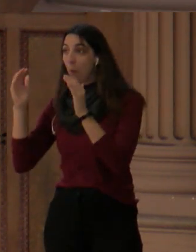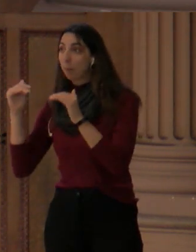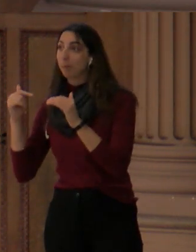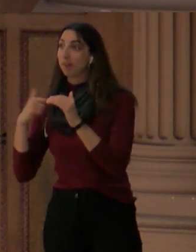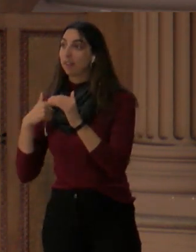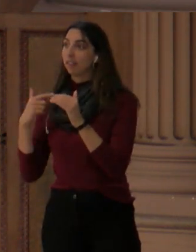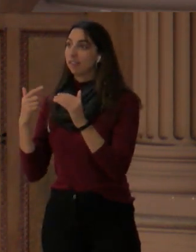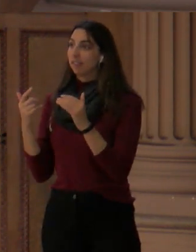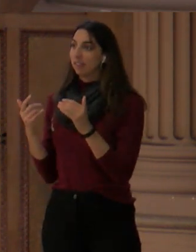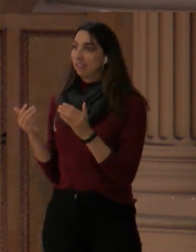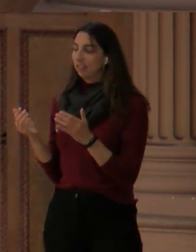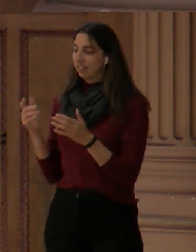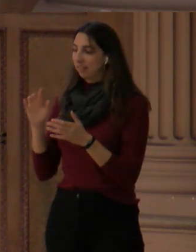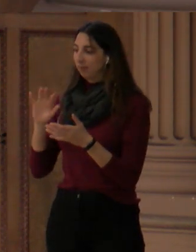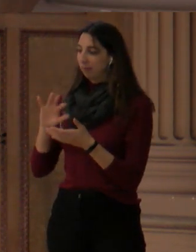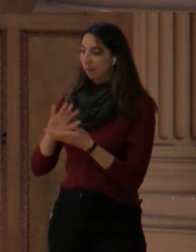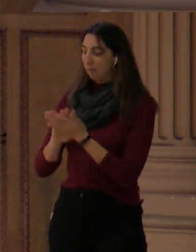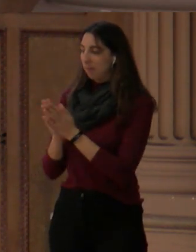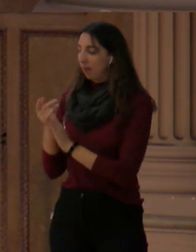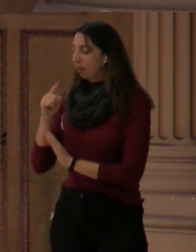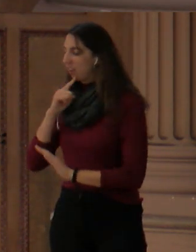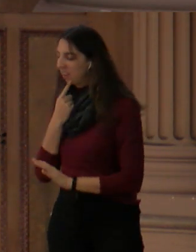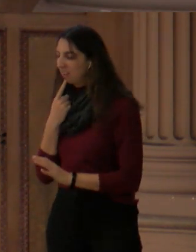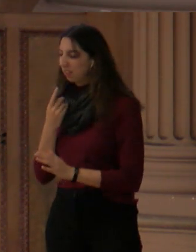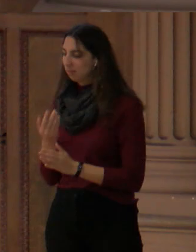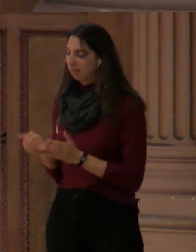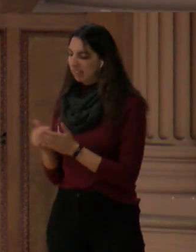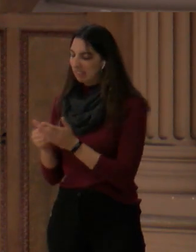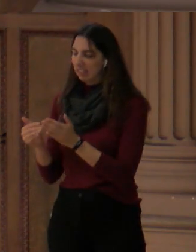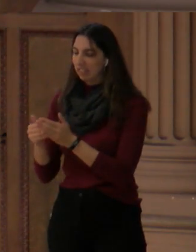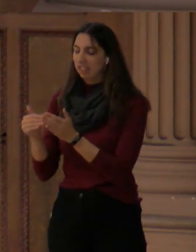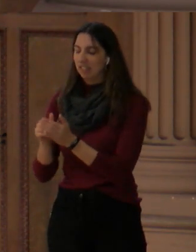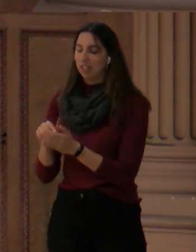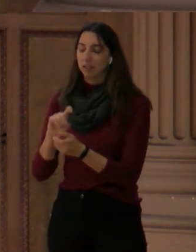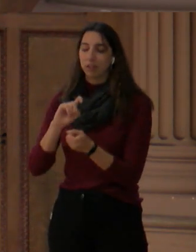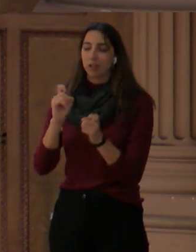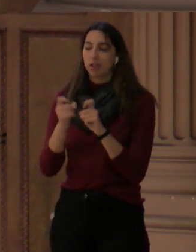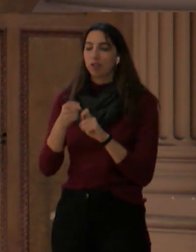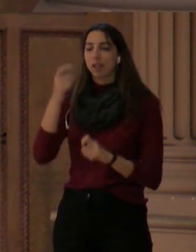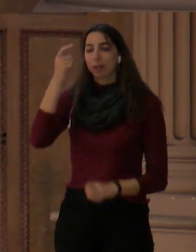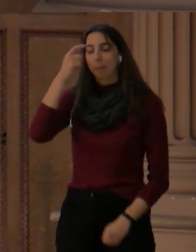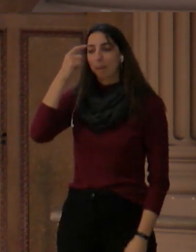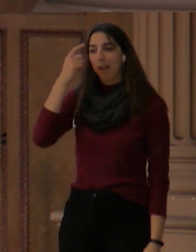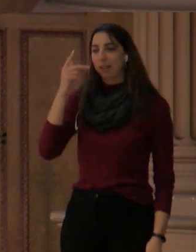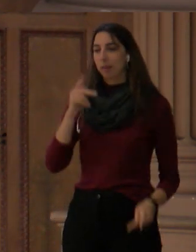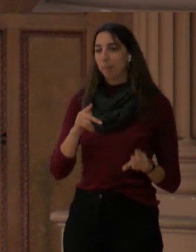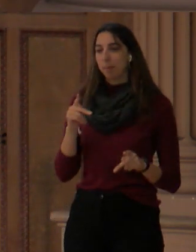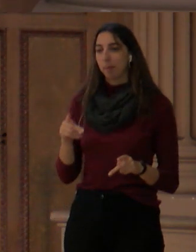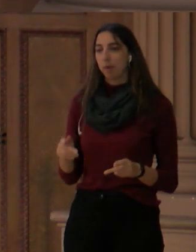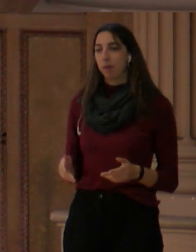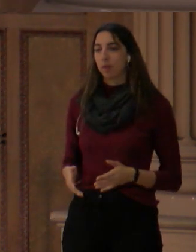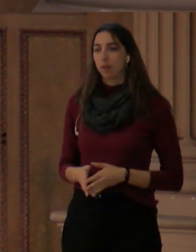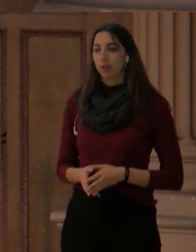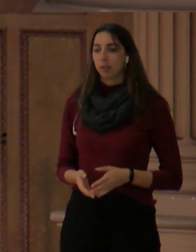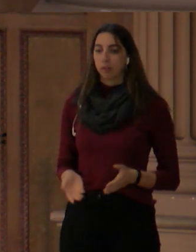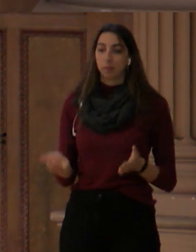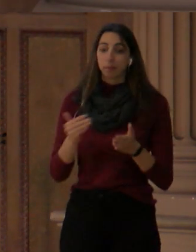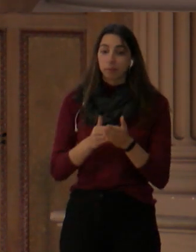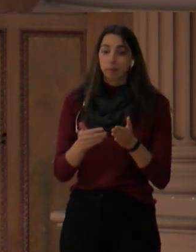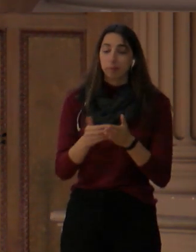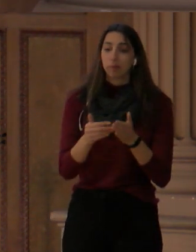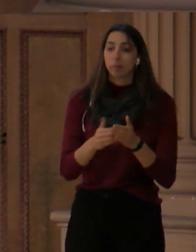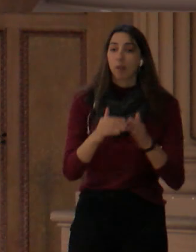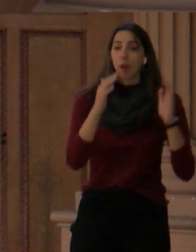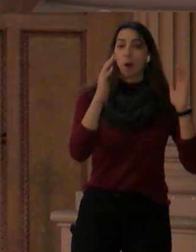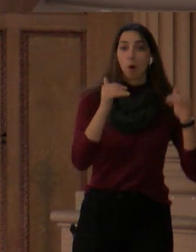cycle enough times, it's just going to change the psyche of the people. You'd expect people like that who have those repeated cycles of hope and